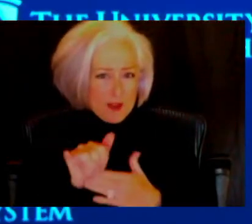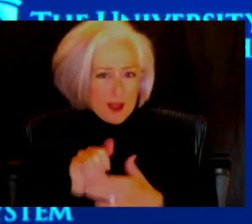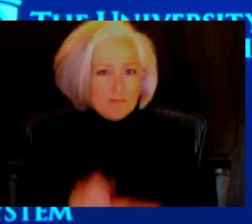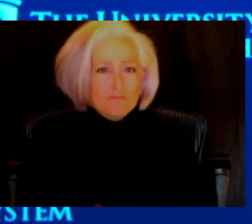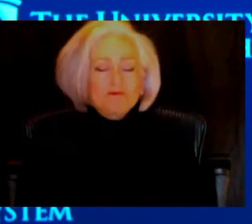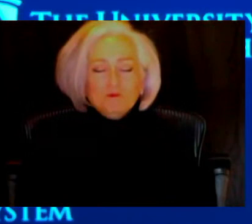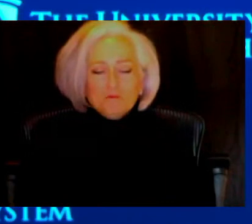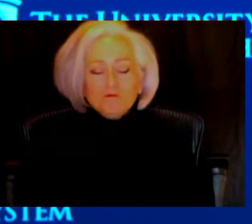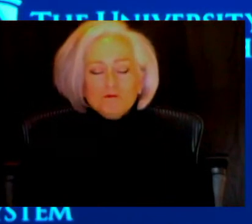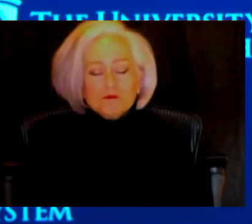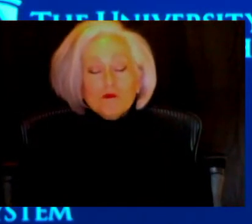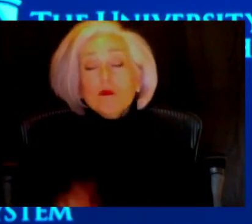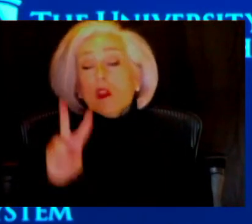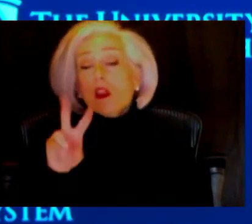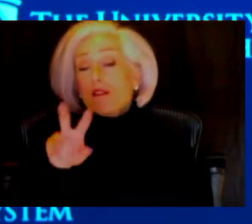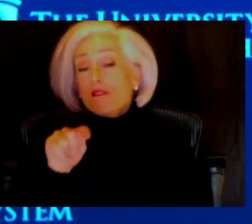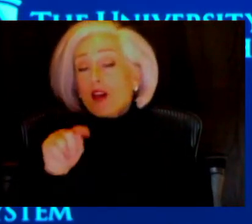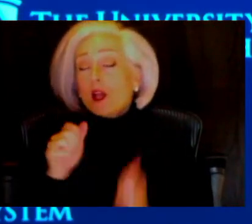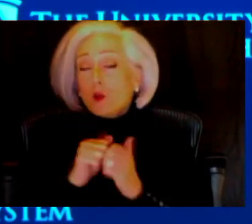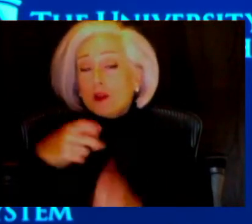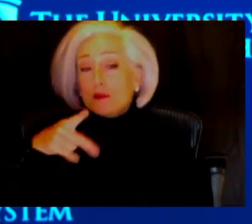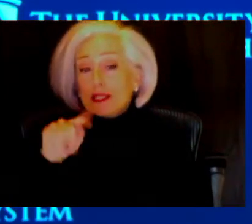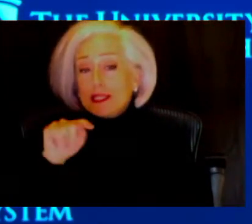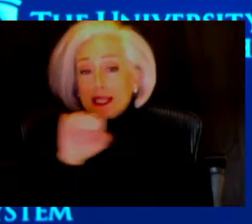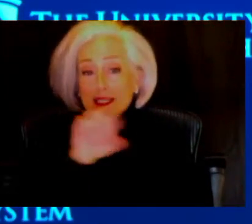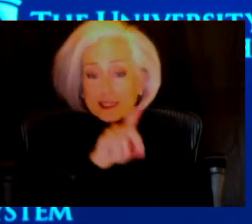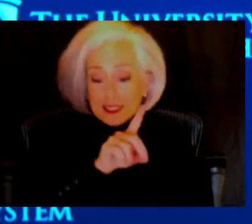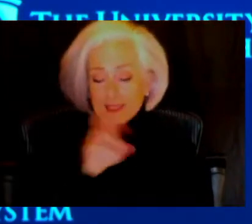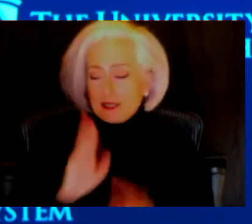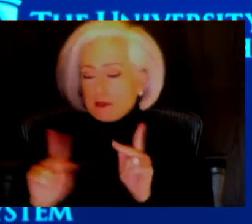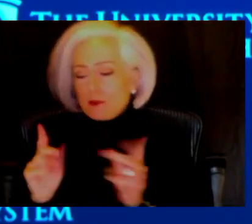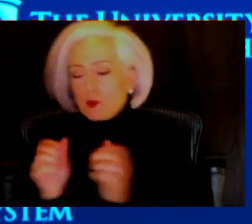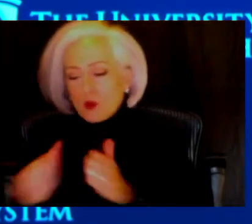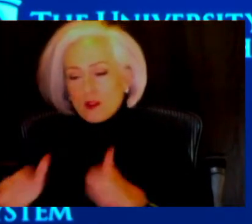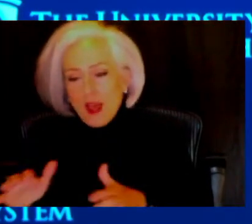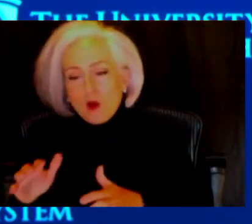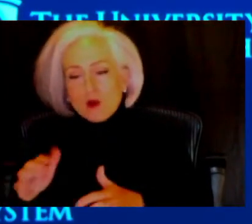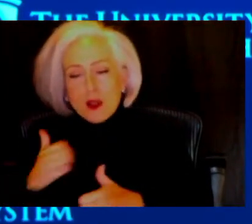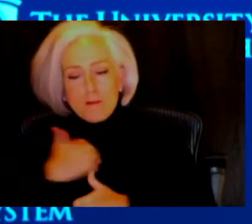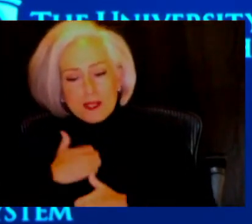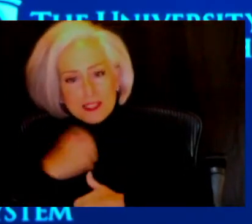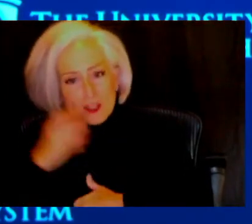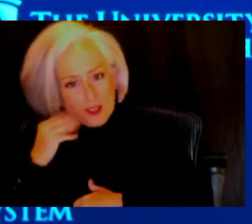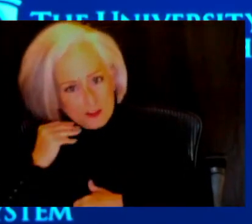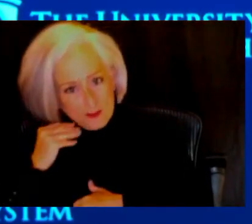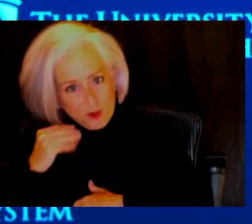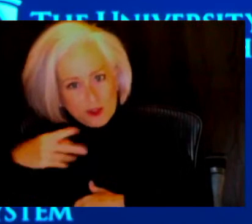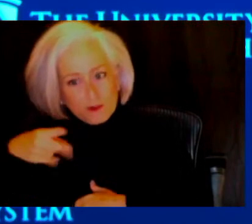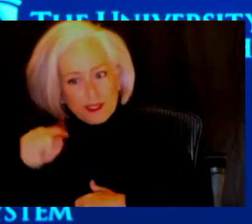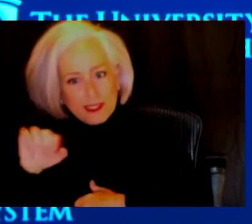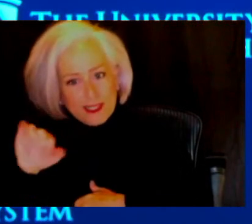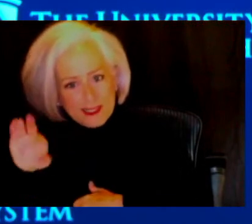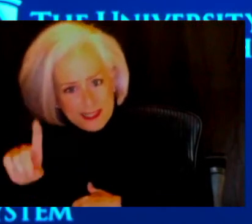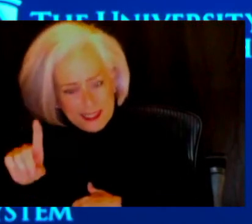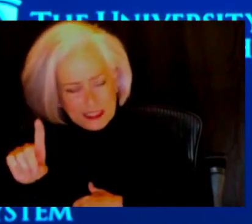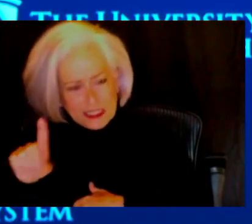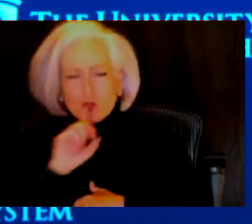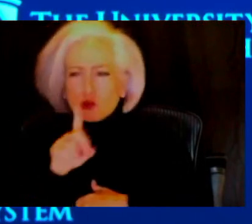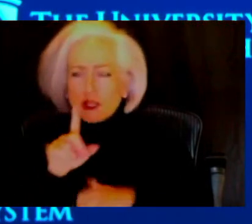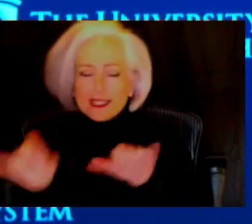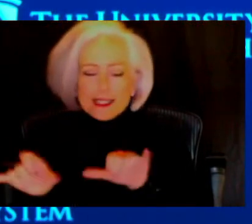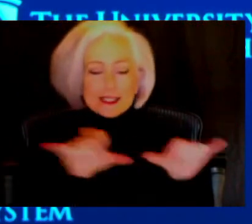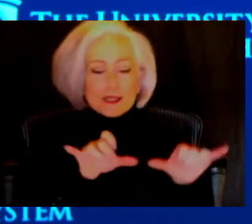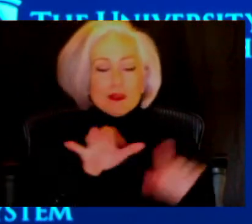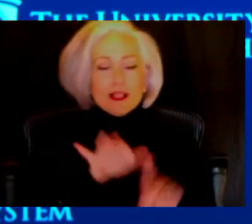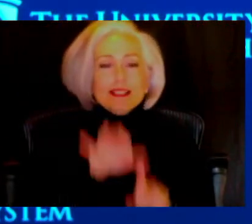veterans with PTSD and non-veterans with PTSD, they're really similar. The only thing that's really different is just the